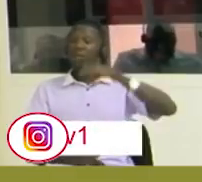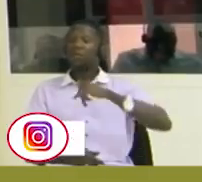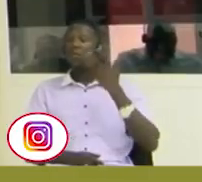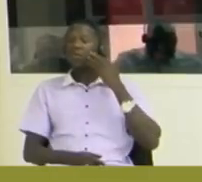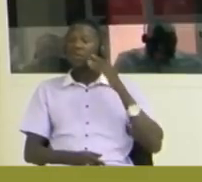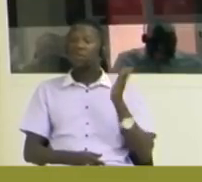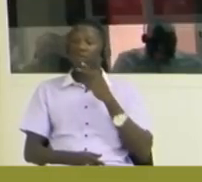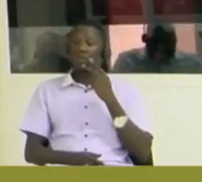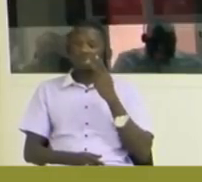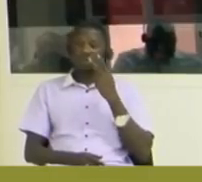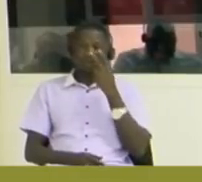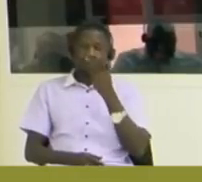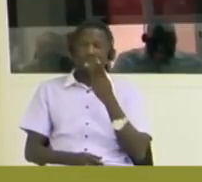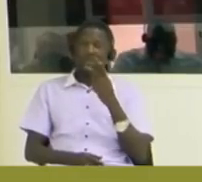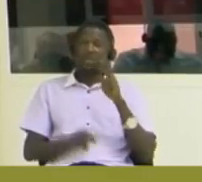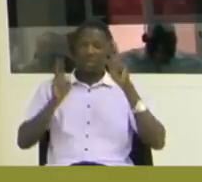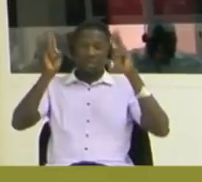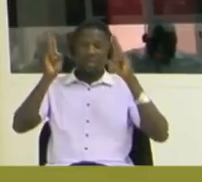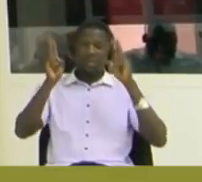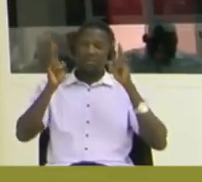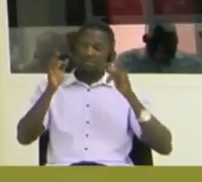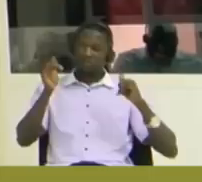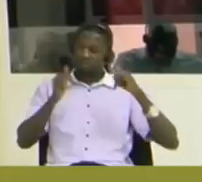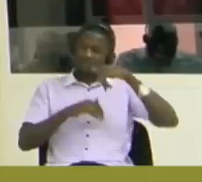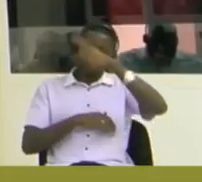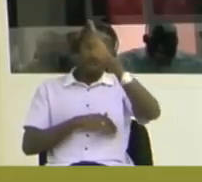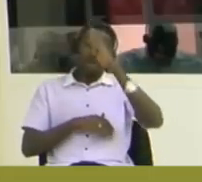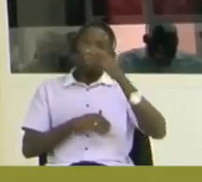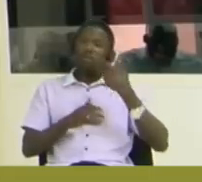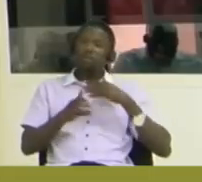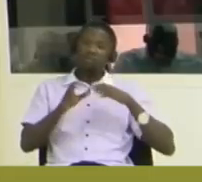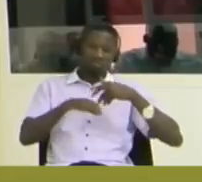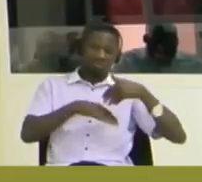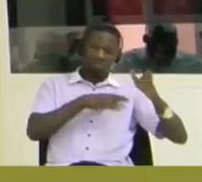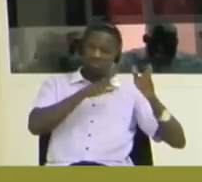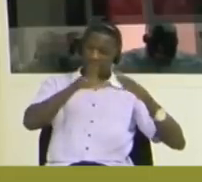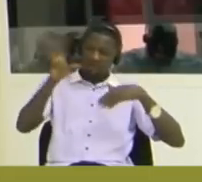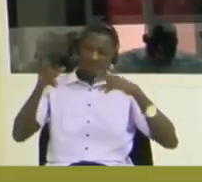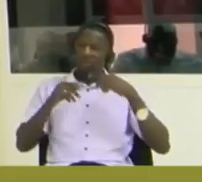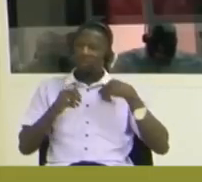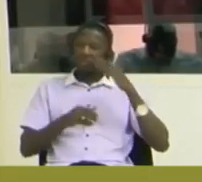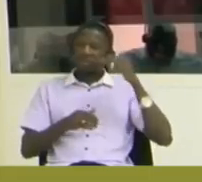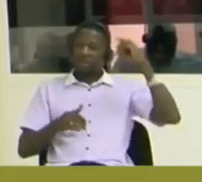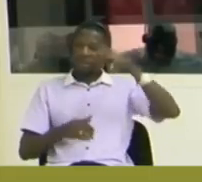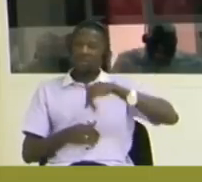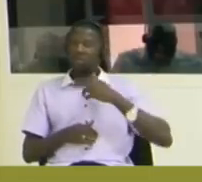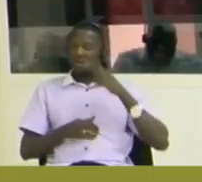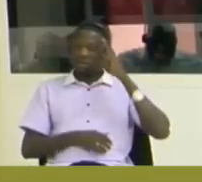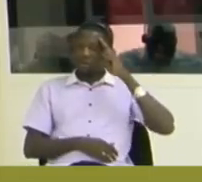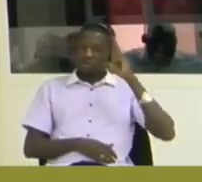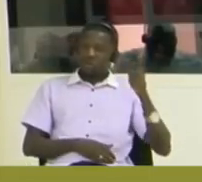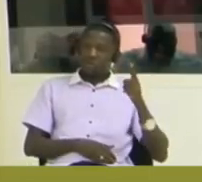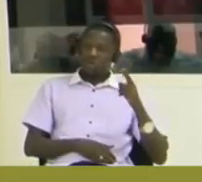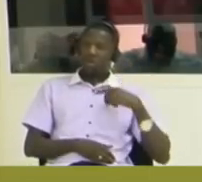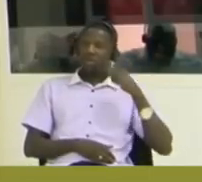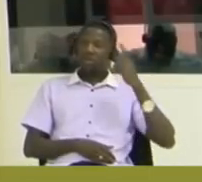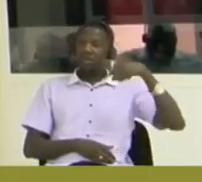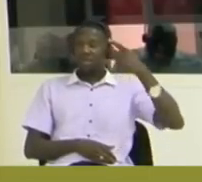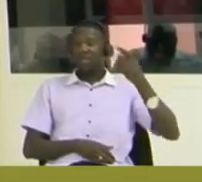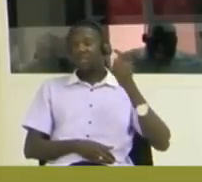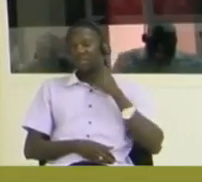After we dispersed from the airport, I went home, and the following